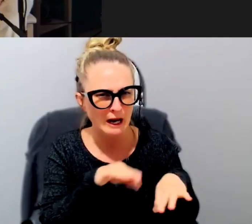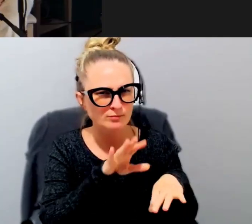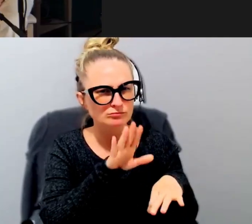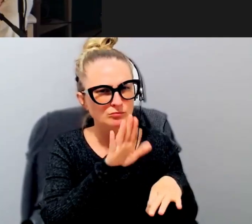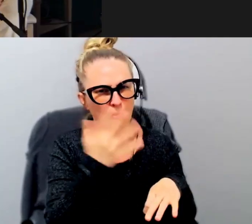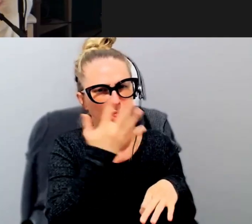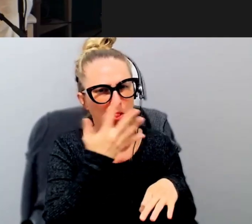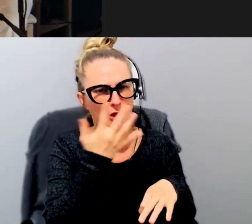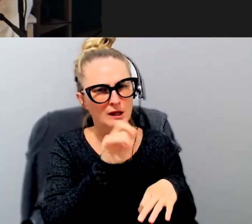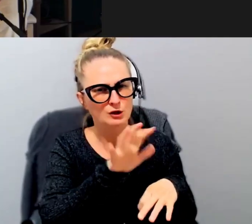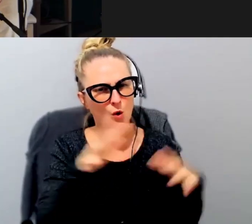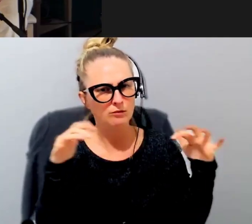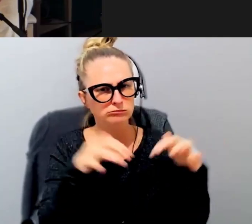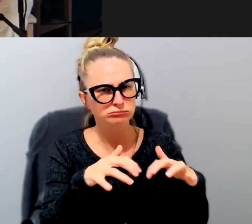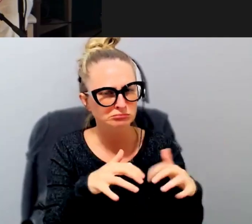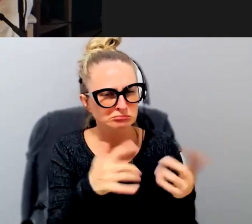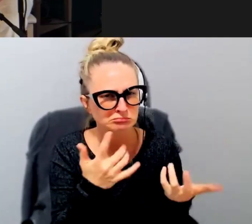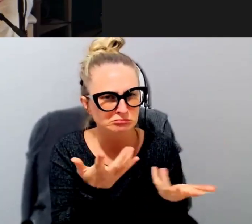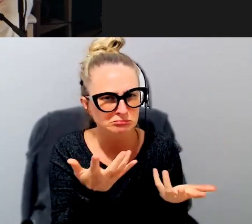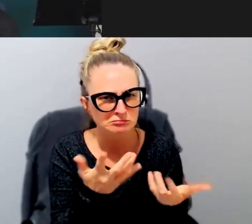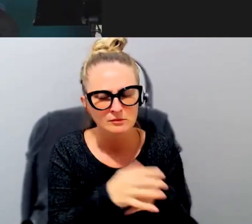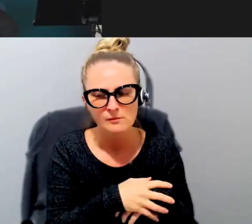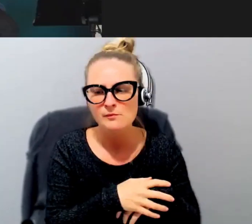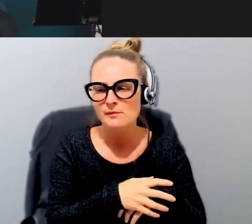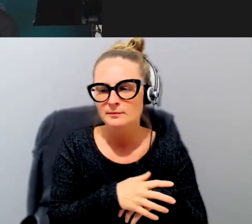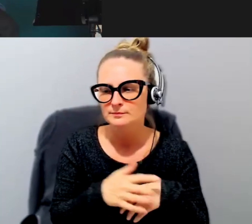like. Well, I'll give you.